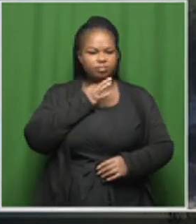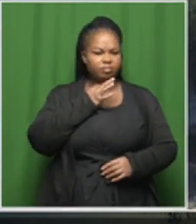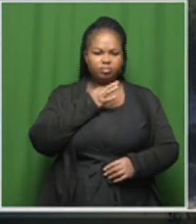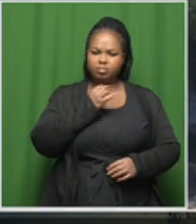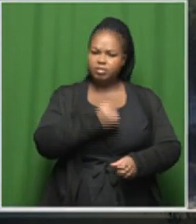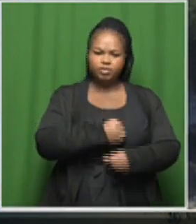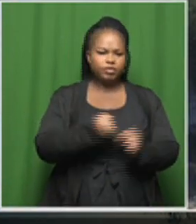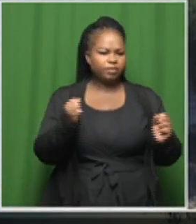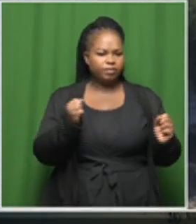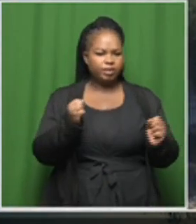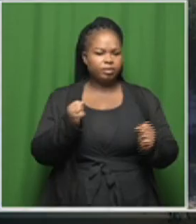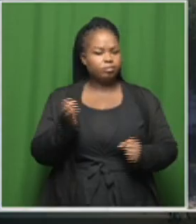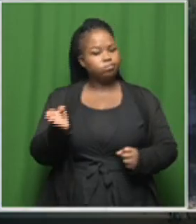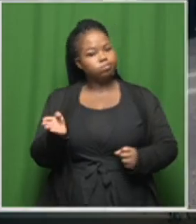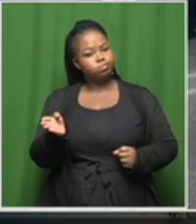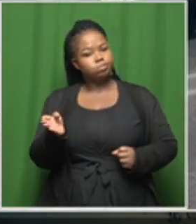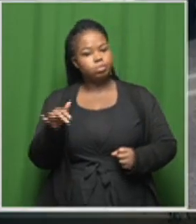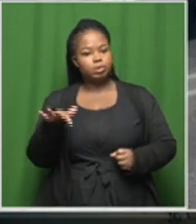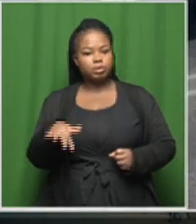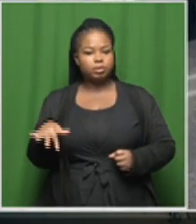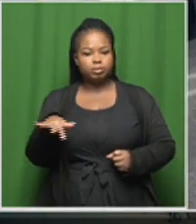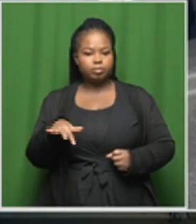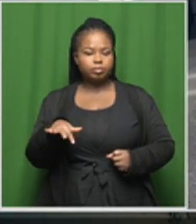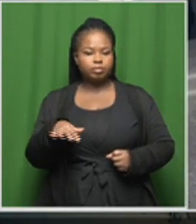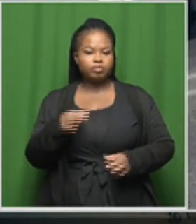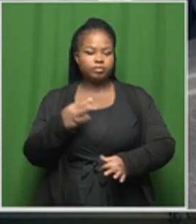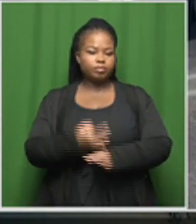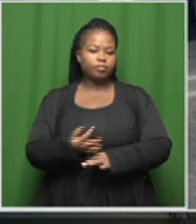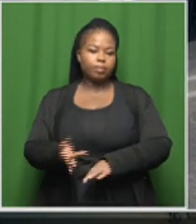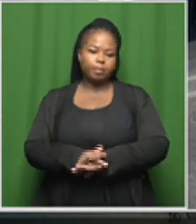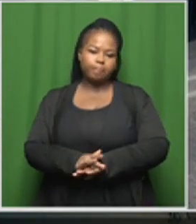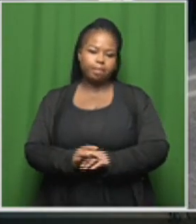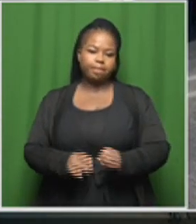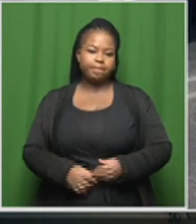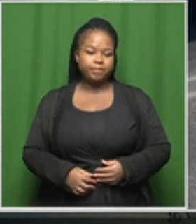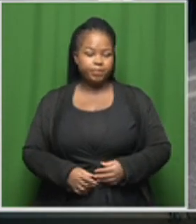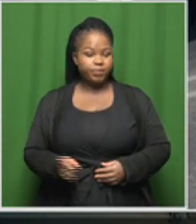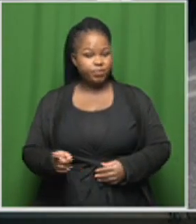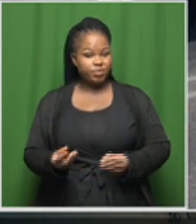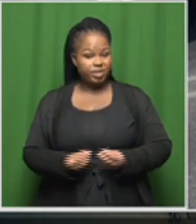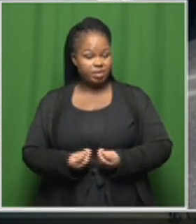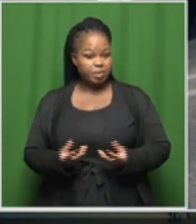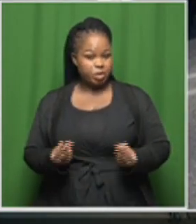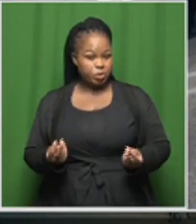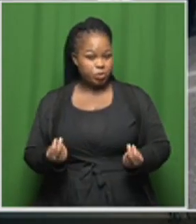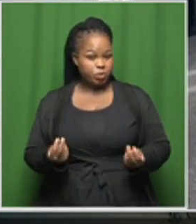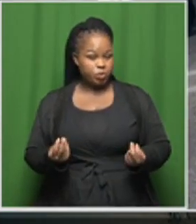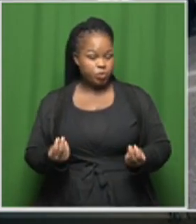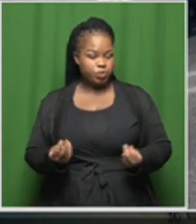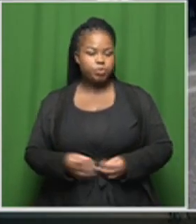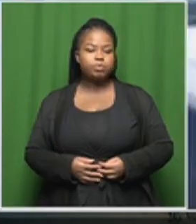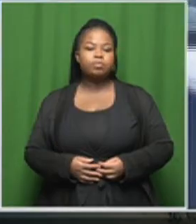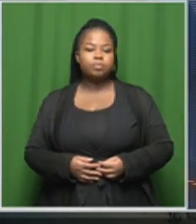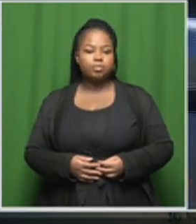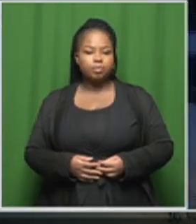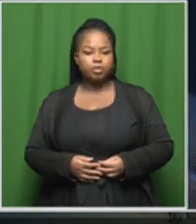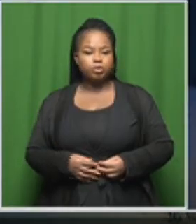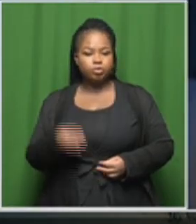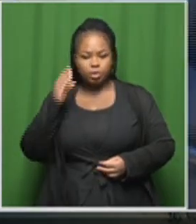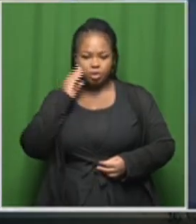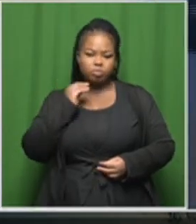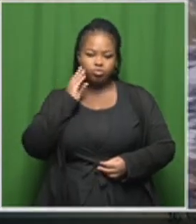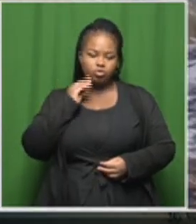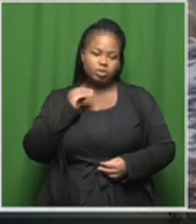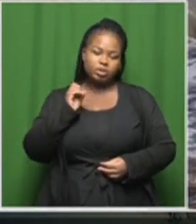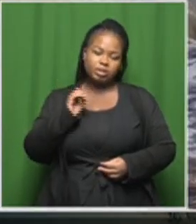been to the scenes of their father's death. So this is going to be something new to them, something new to experience. And